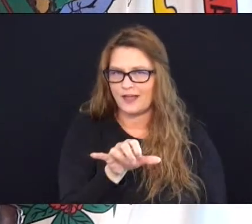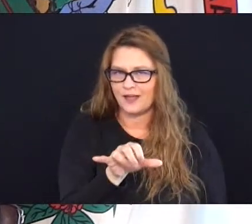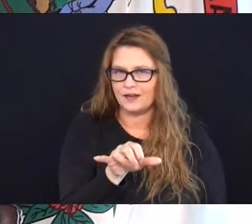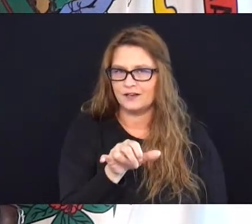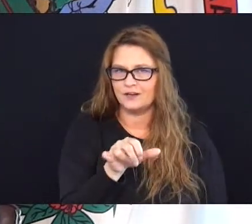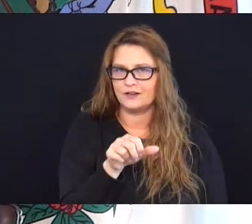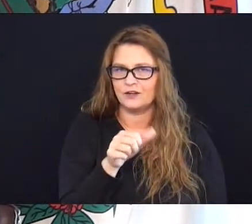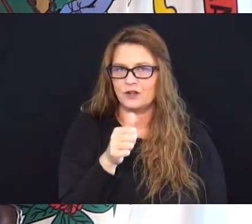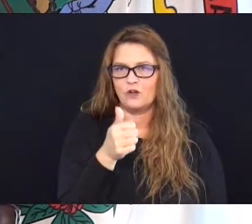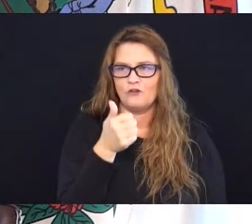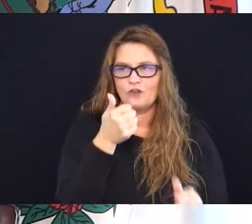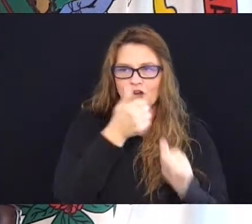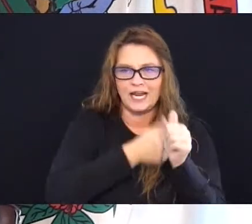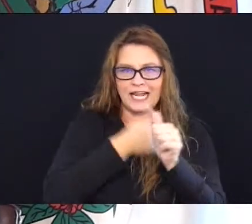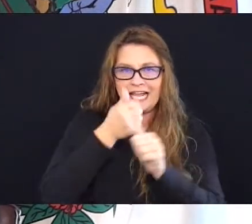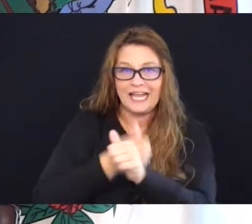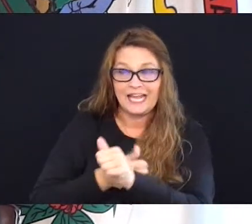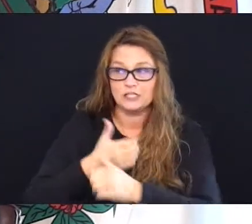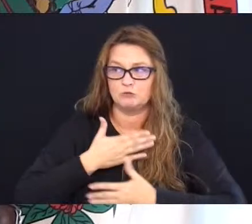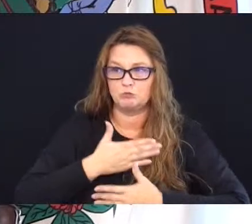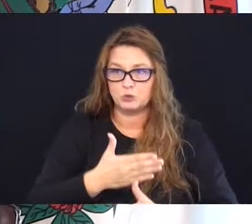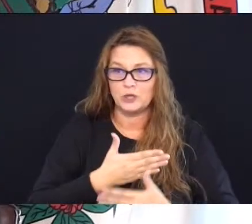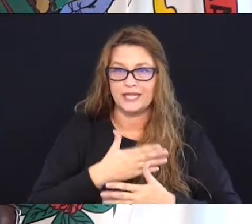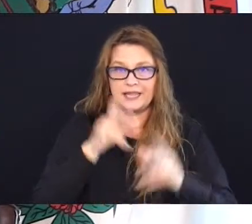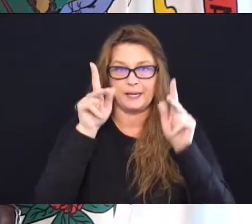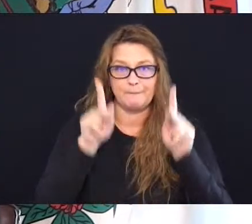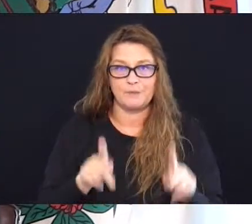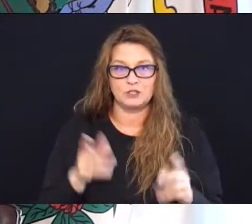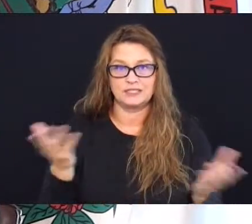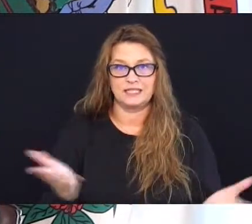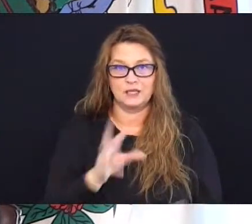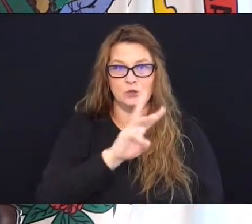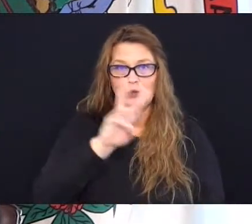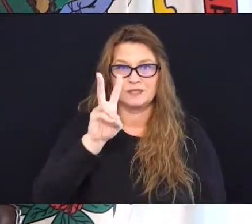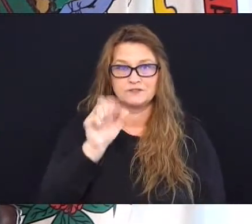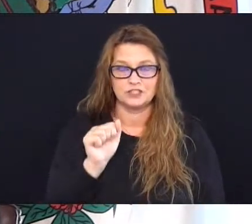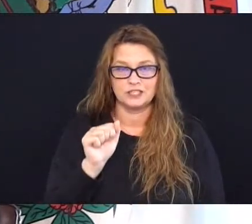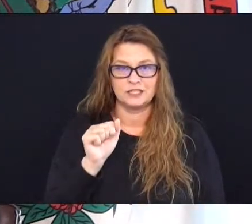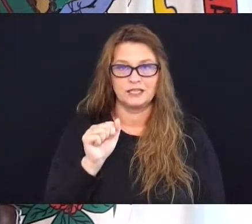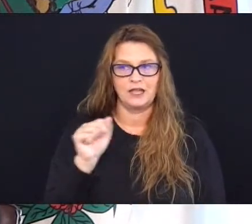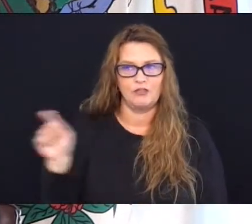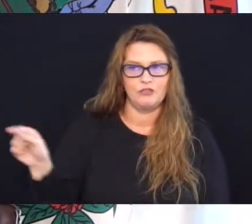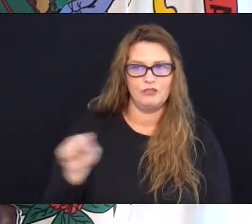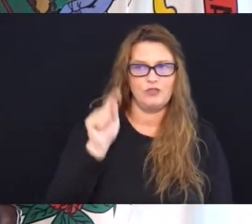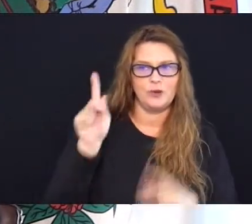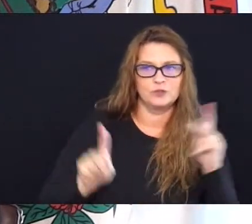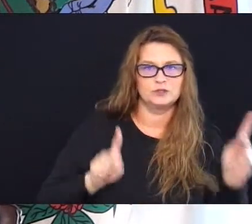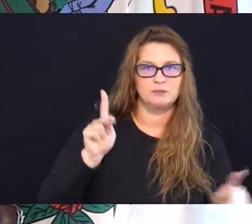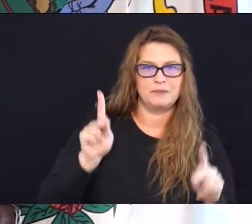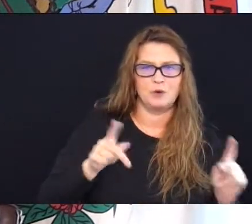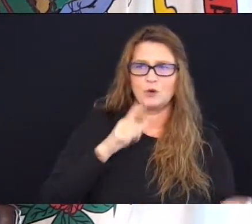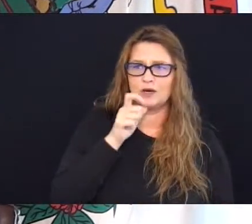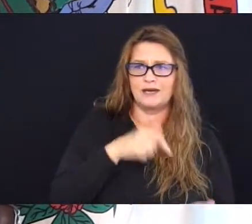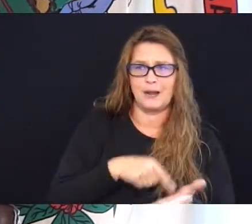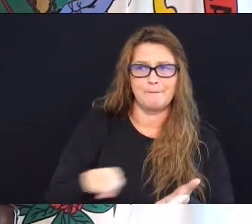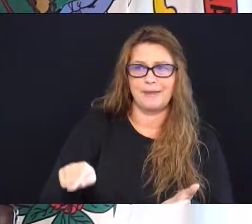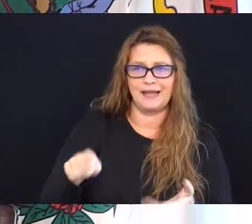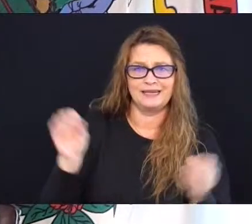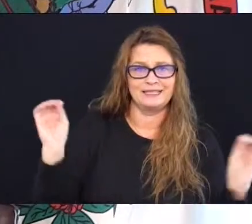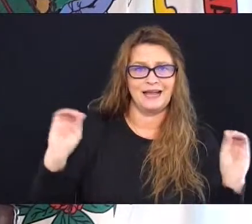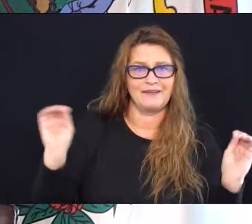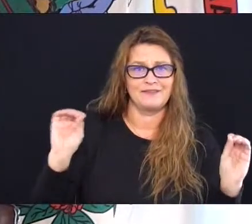every breathing person that's in the state of West Virginia, even those that are not paying a dime of income